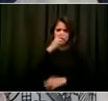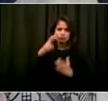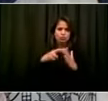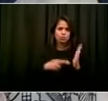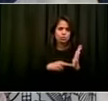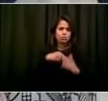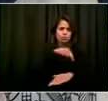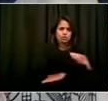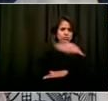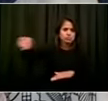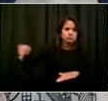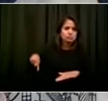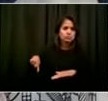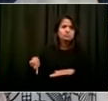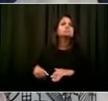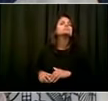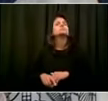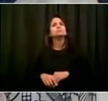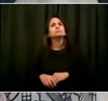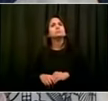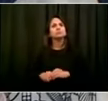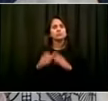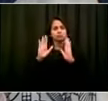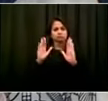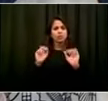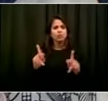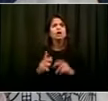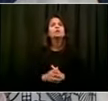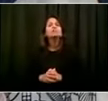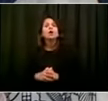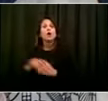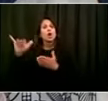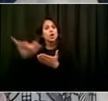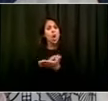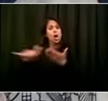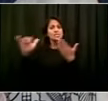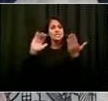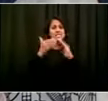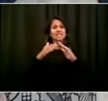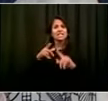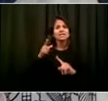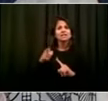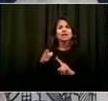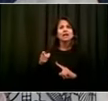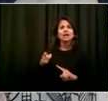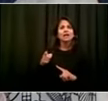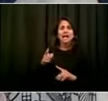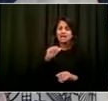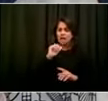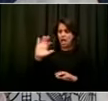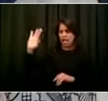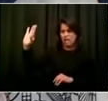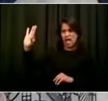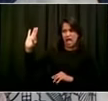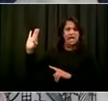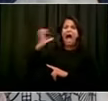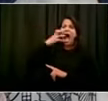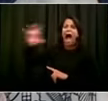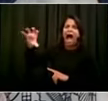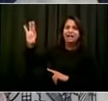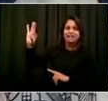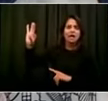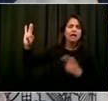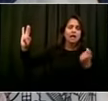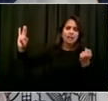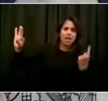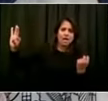part of the 9 zip codes, but that are areas that are being watched carefully and where there's a real concern. Thankfully,